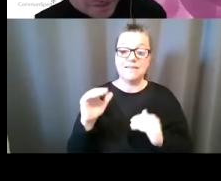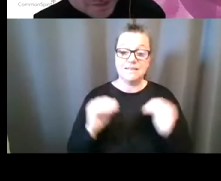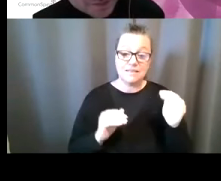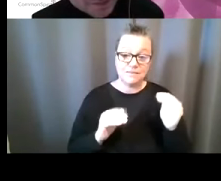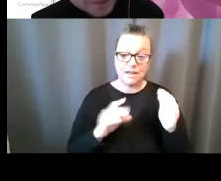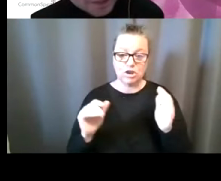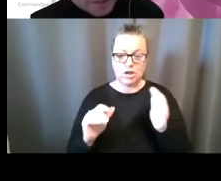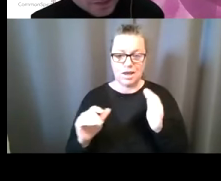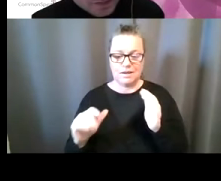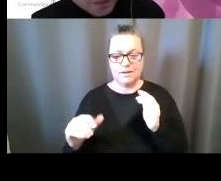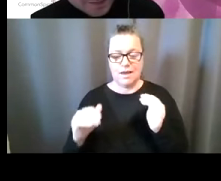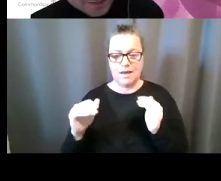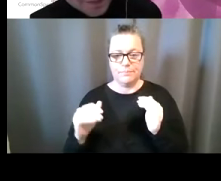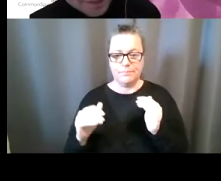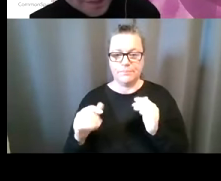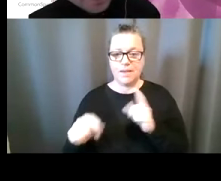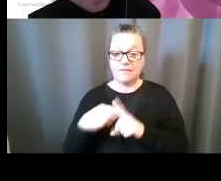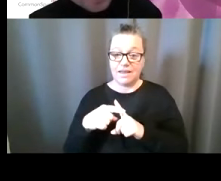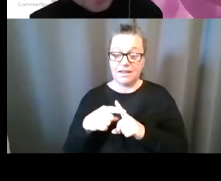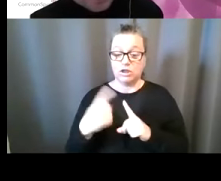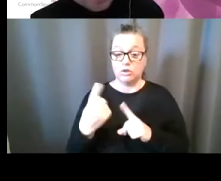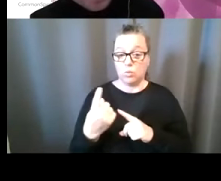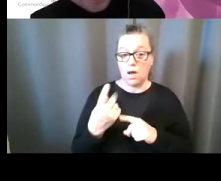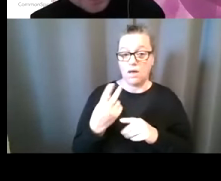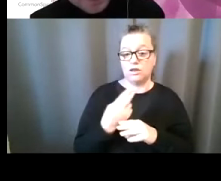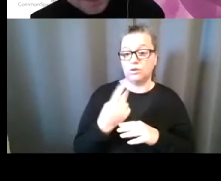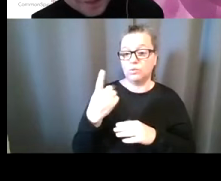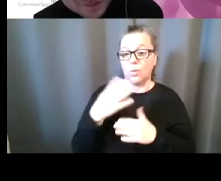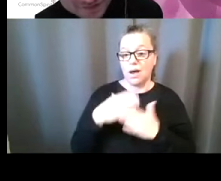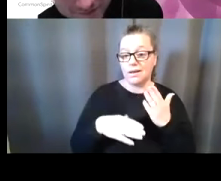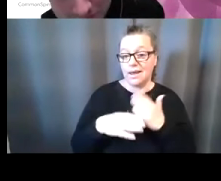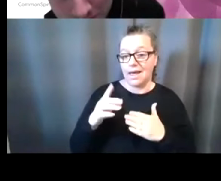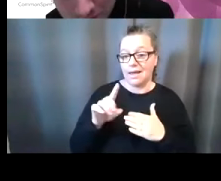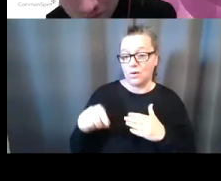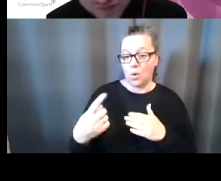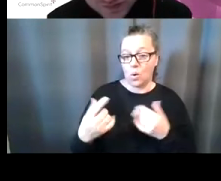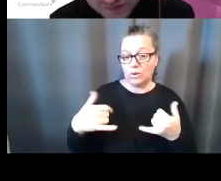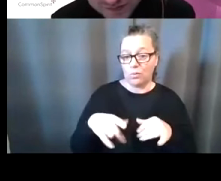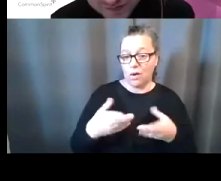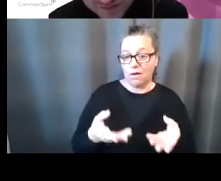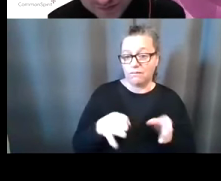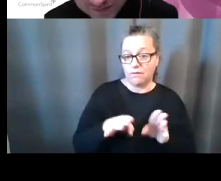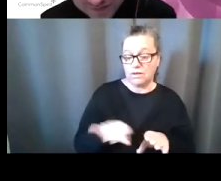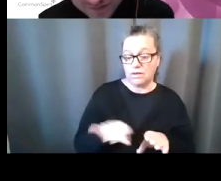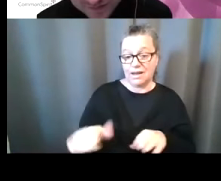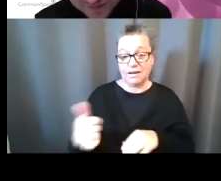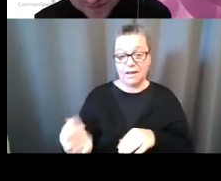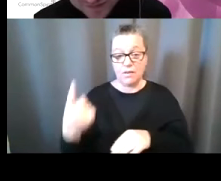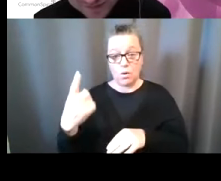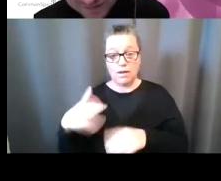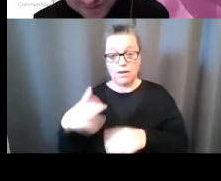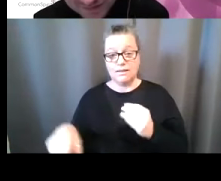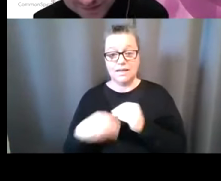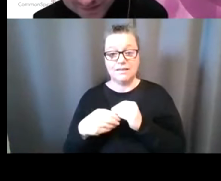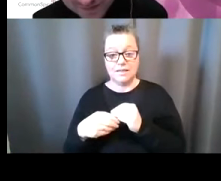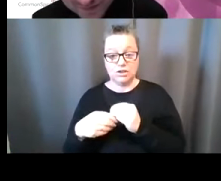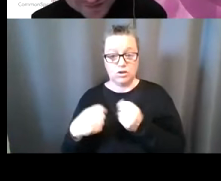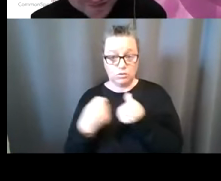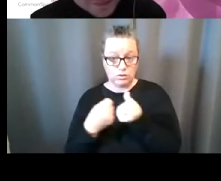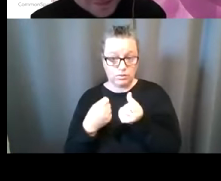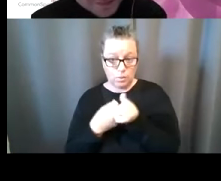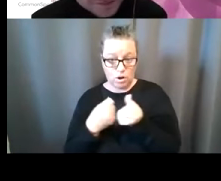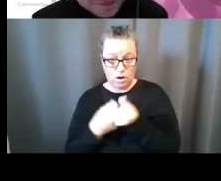For example, one operator may be asked to use one hand only while folding, while another may be assigned an additional operator for support for a